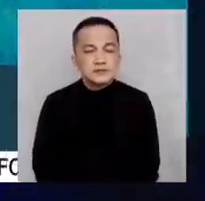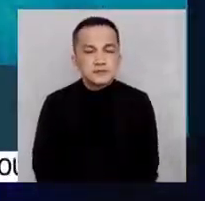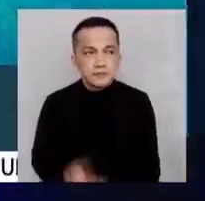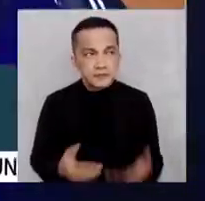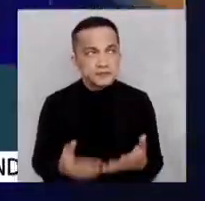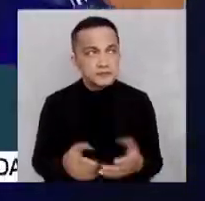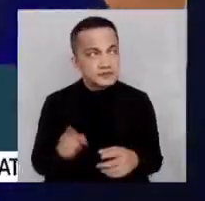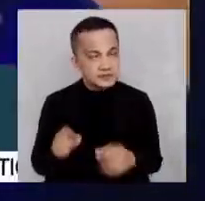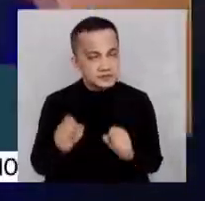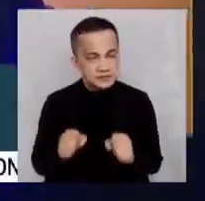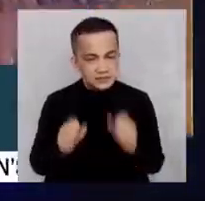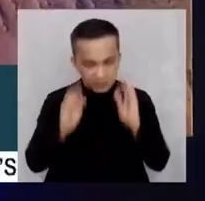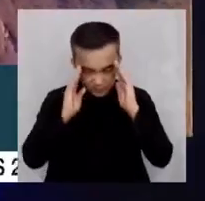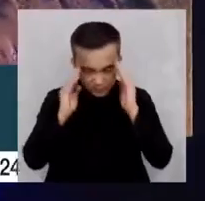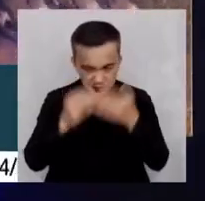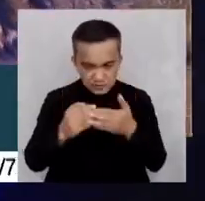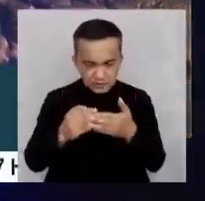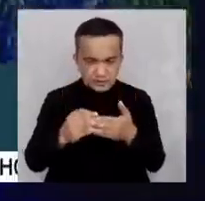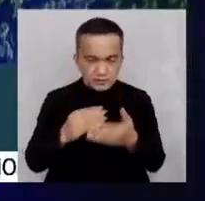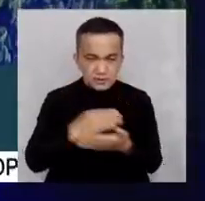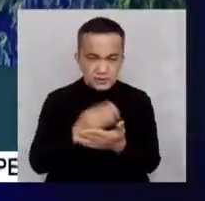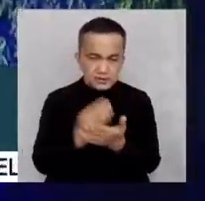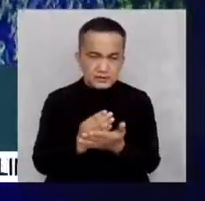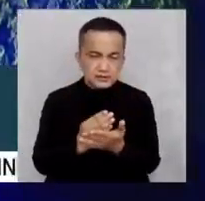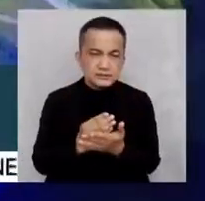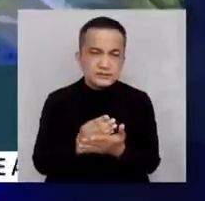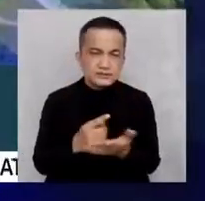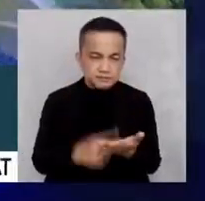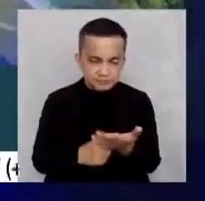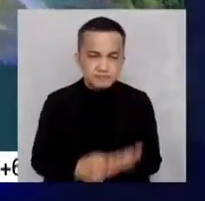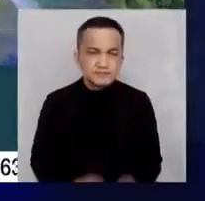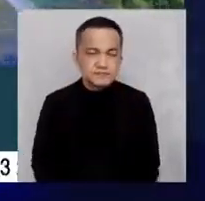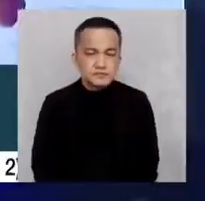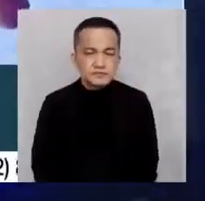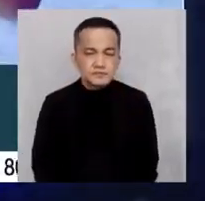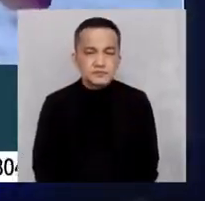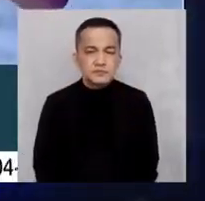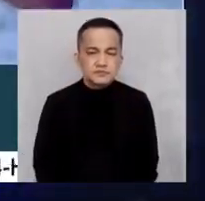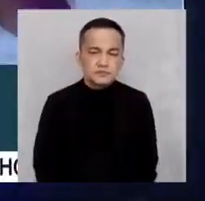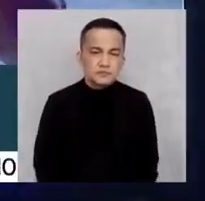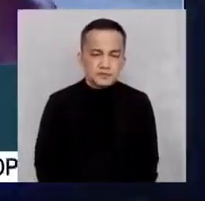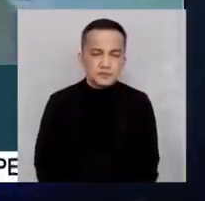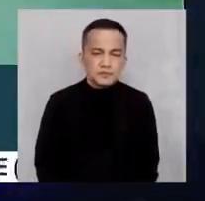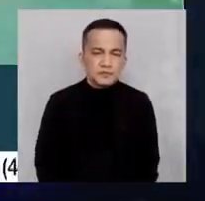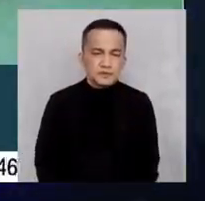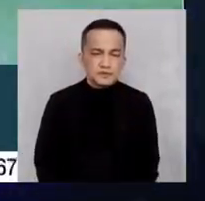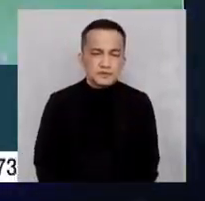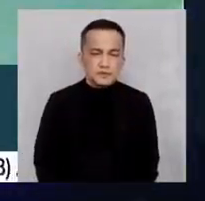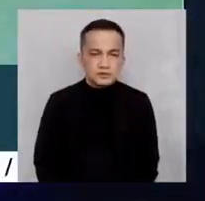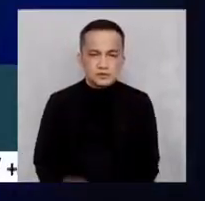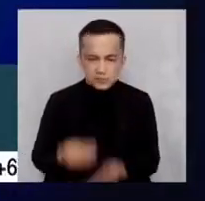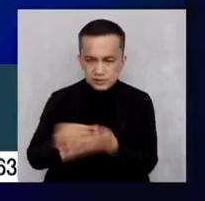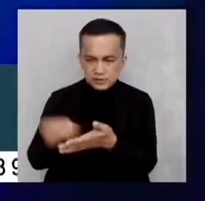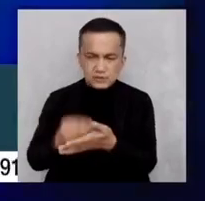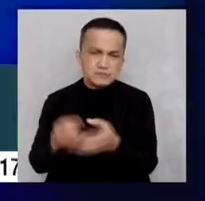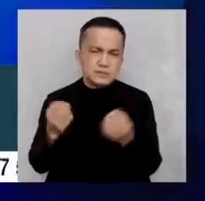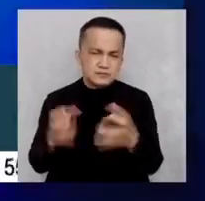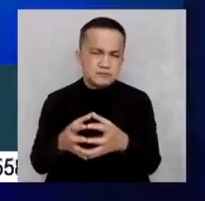a focus of the budget deliberation, because as you know, we will be spending a lot of money for this campaign.